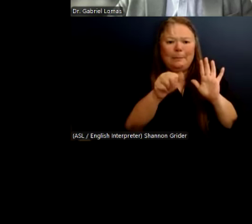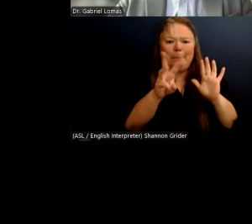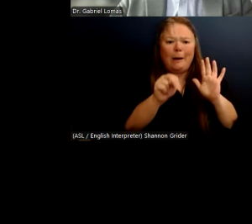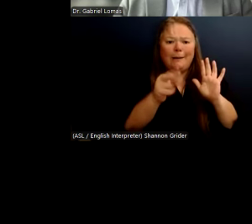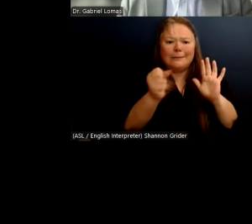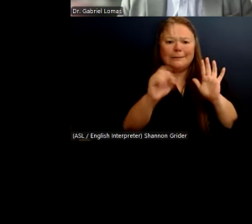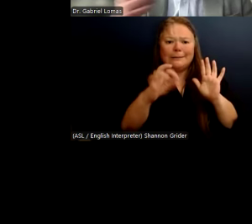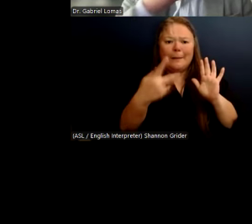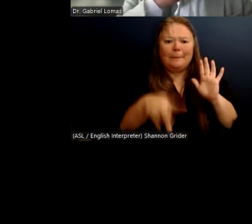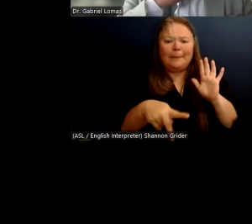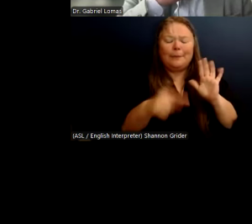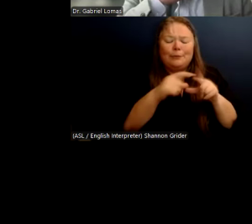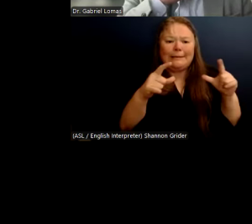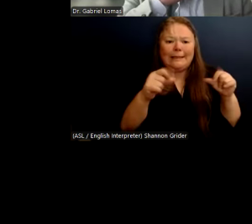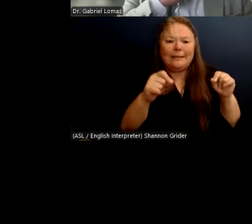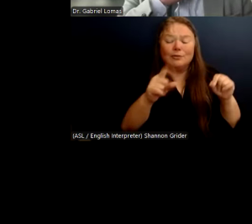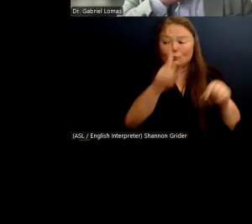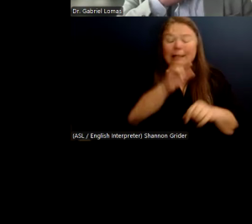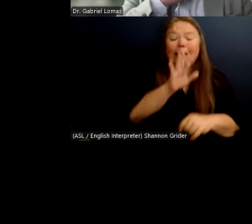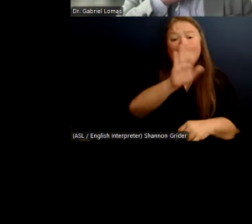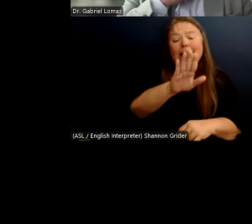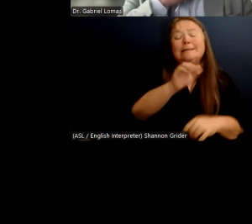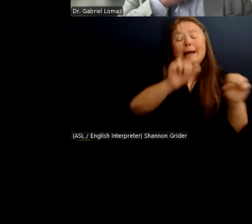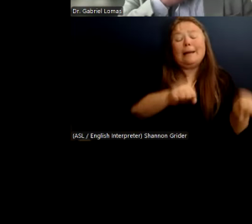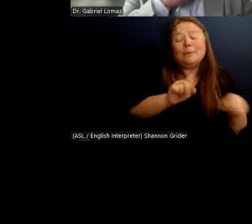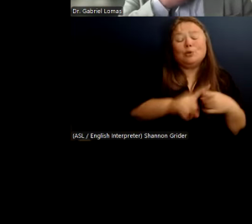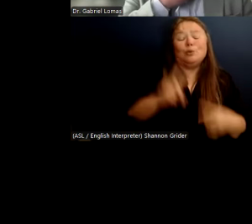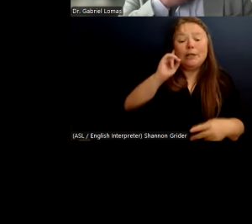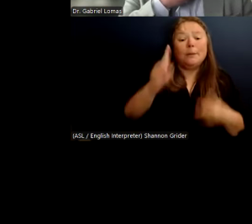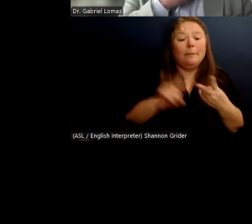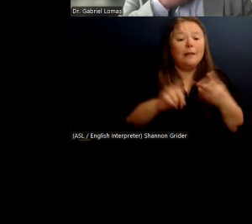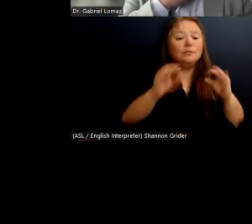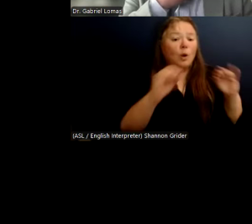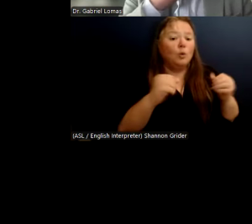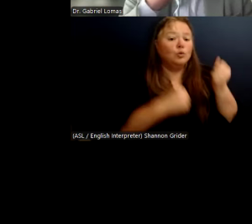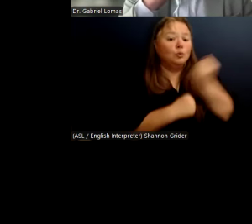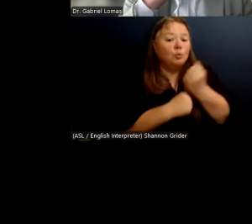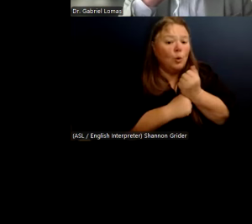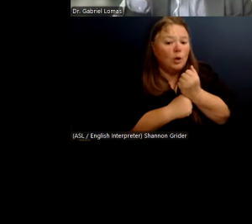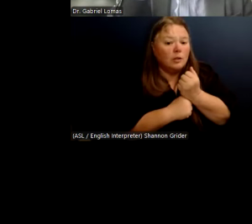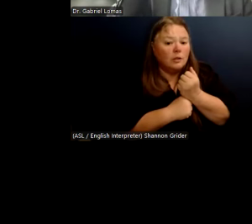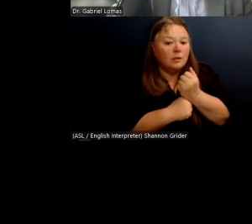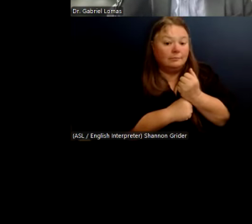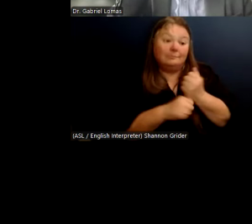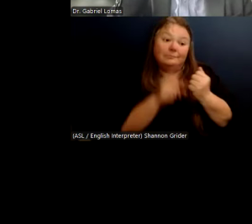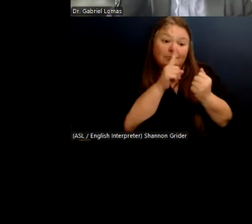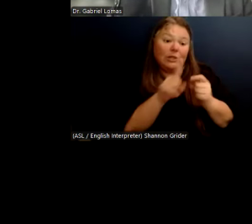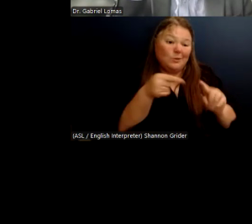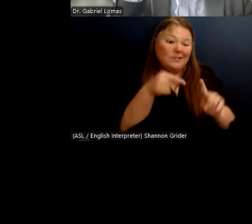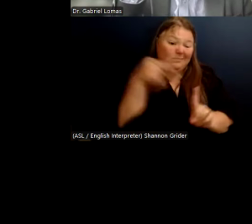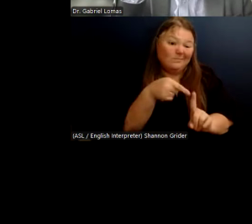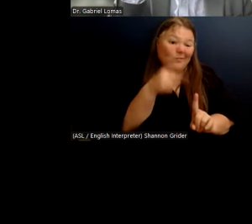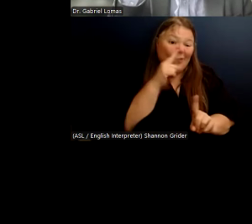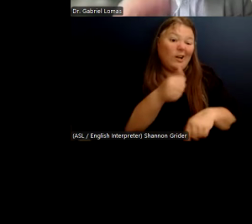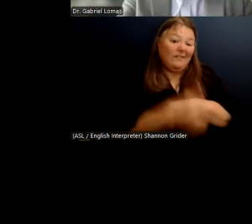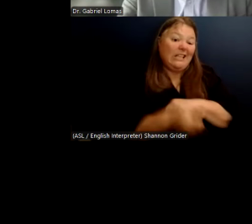really the inability to hear and this lack of support to ensure that he understood the proceedings played a central role in the conviction.